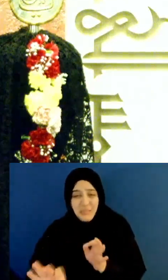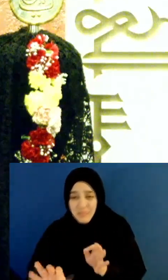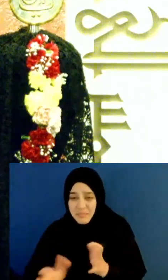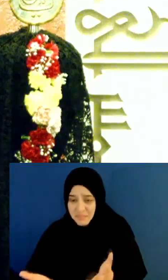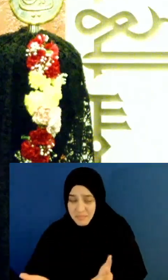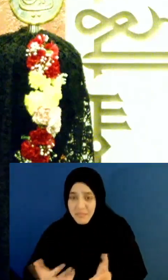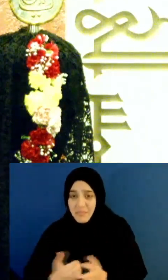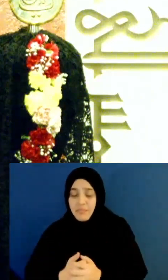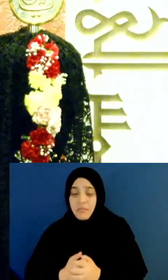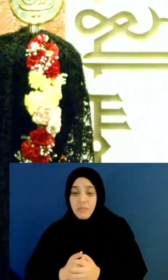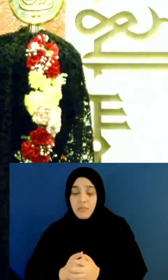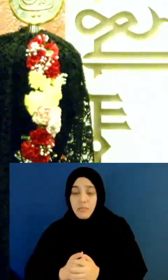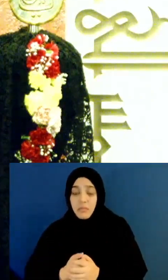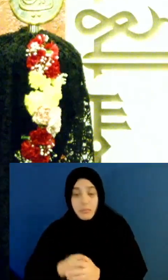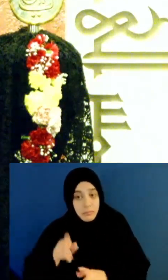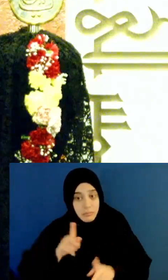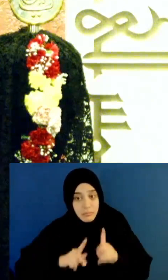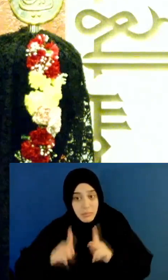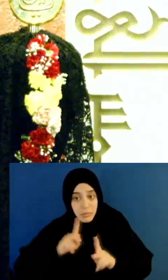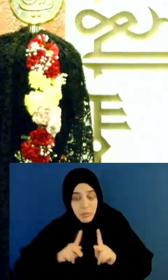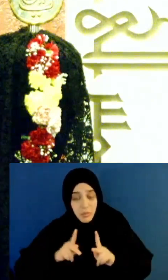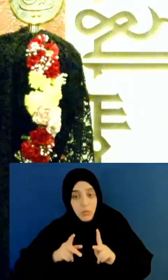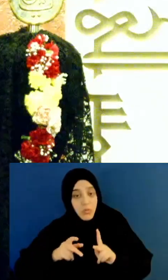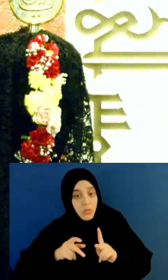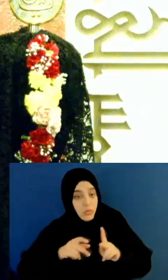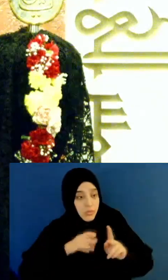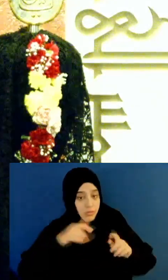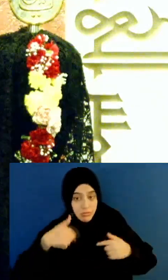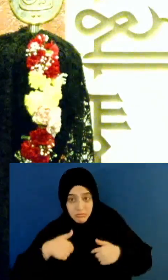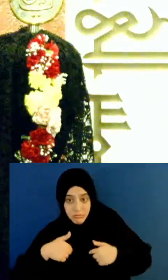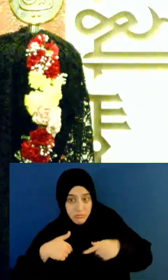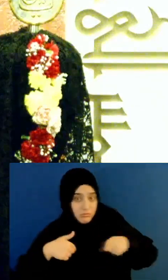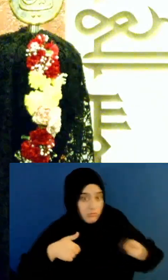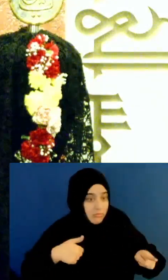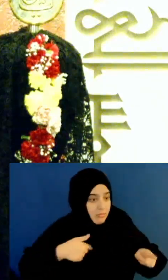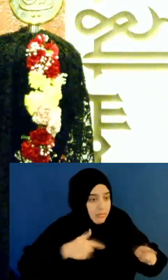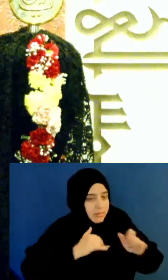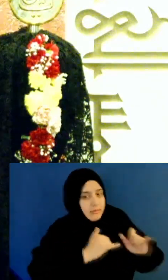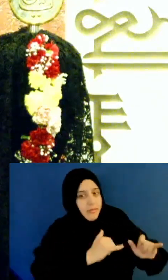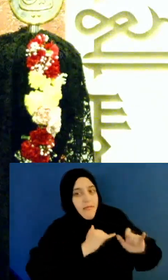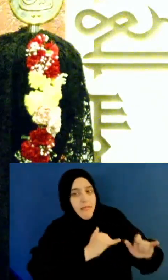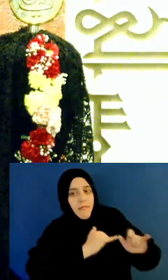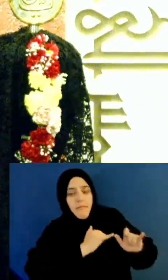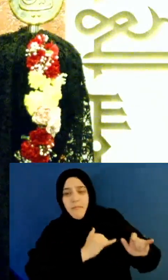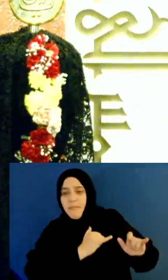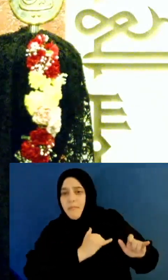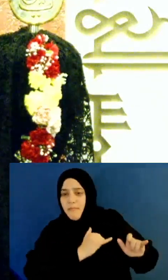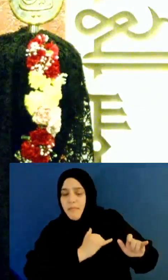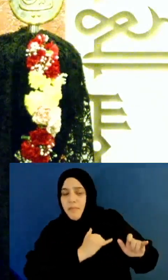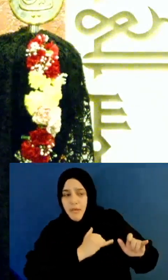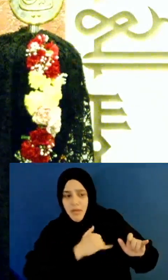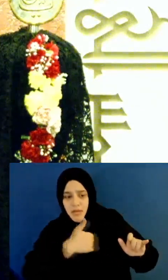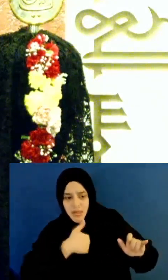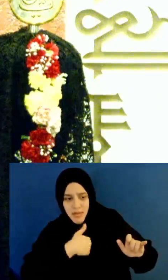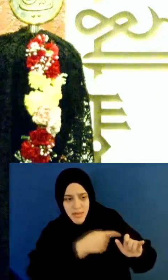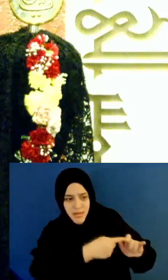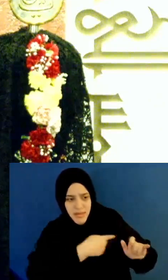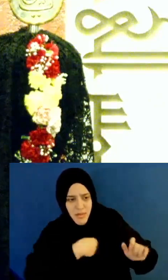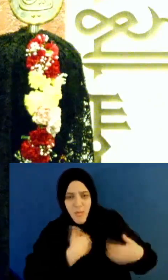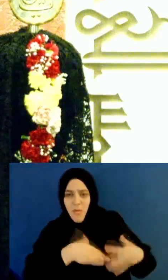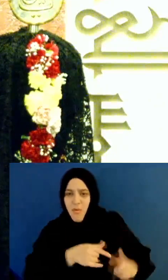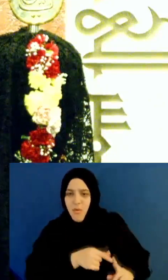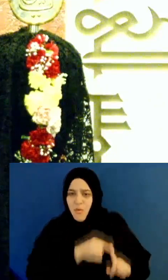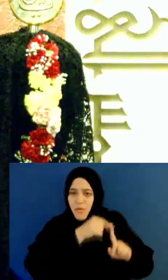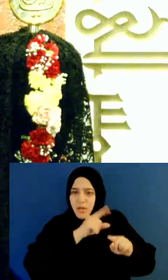when people share something in common which makes them unique and differentiate them from others. That's